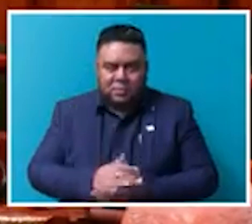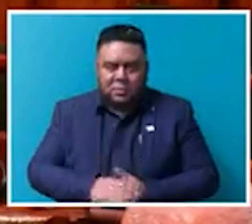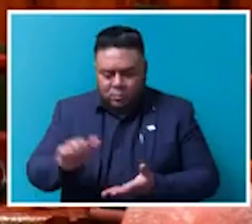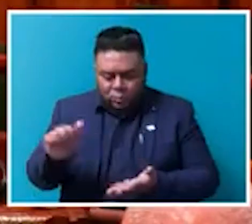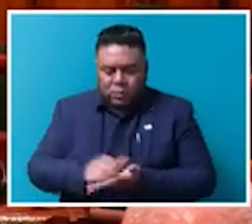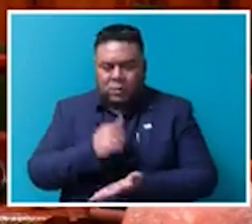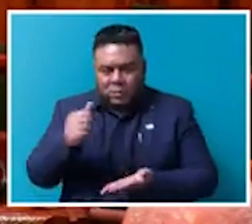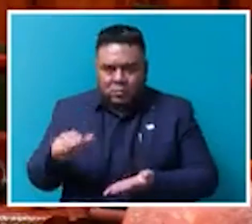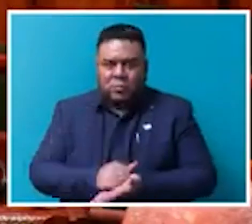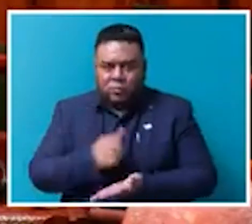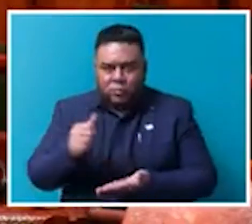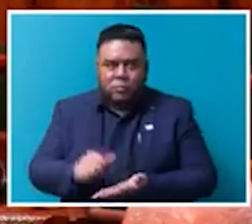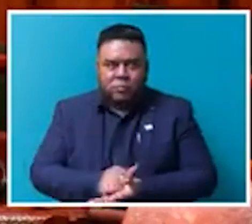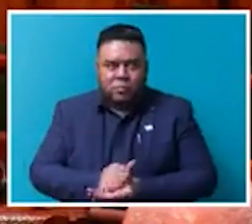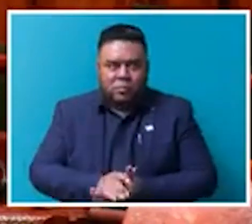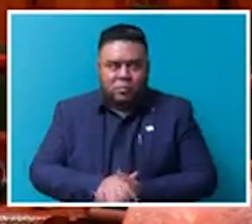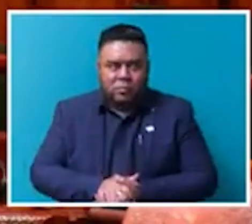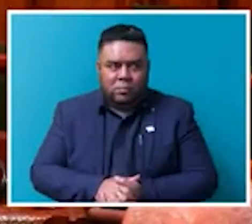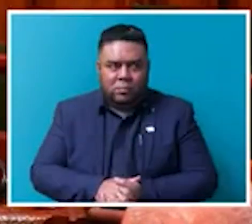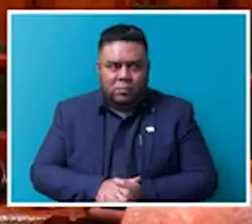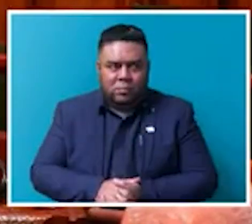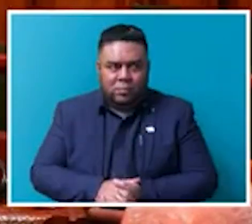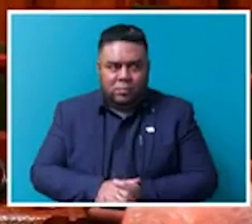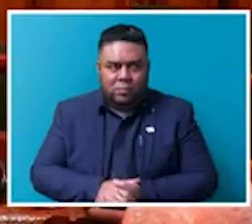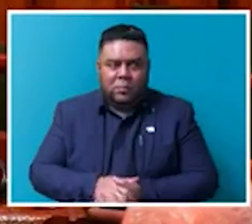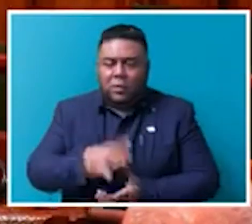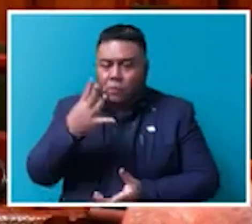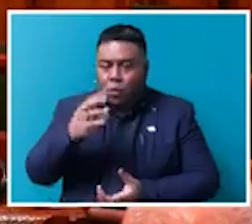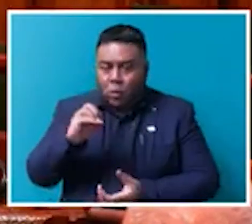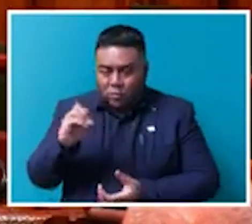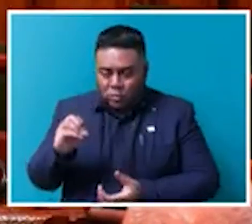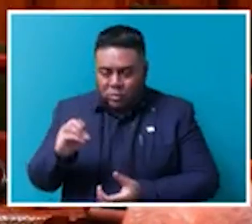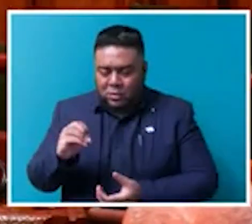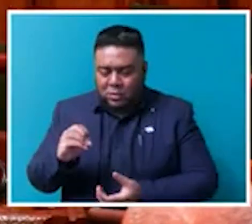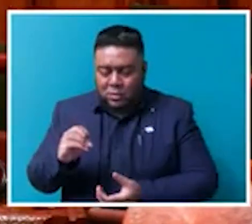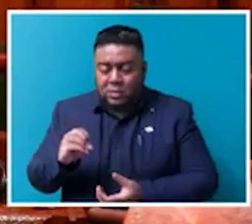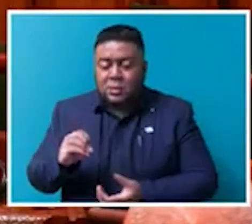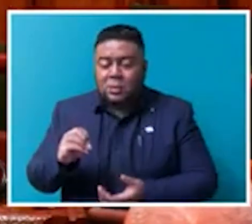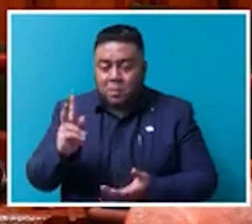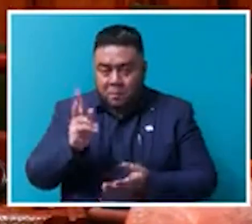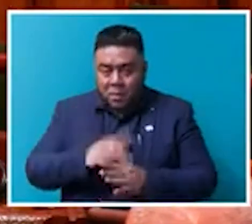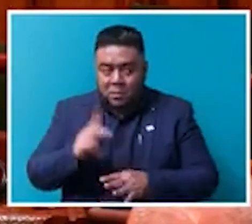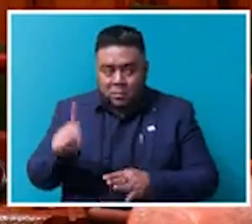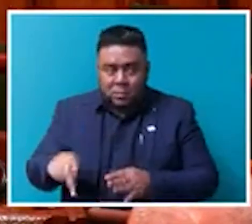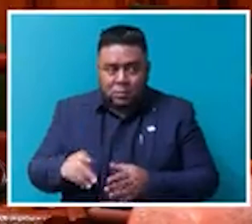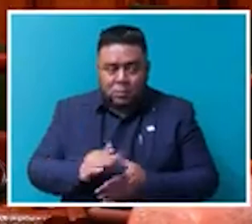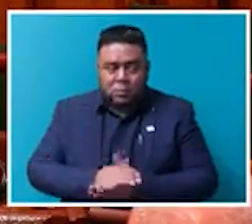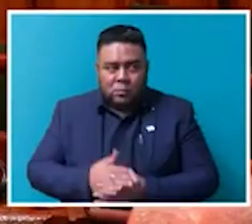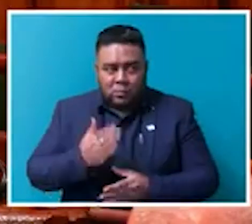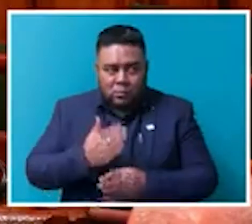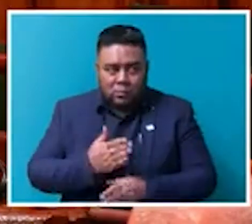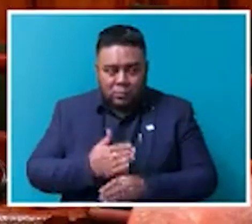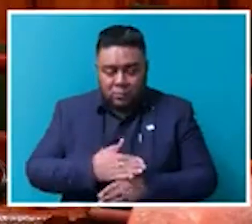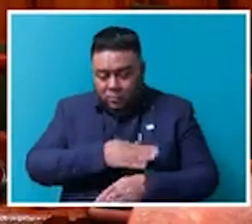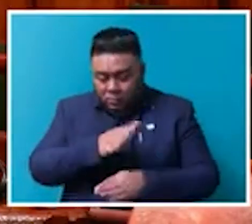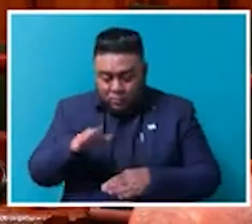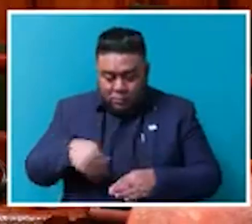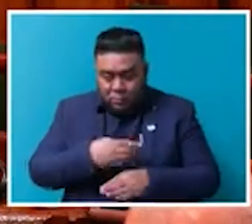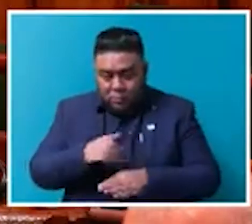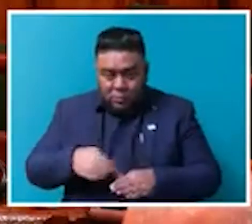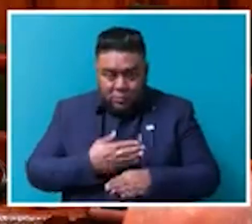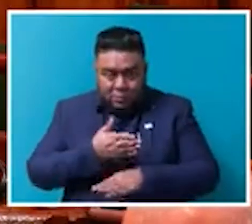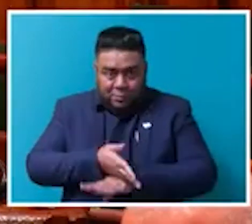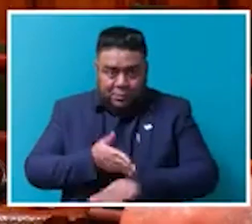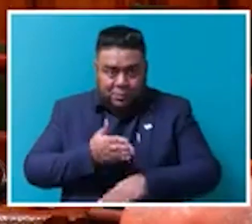And as this morning, approximately 400 passports have been printed. At this pace, we're going to work overtime and